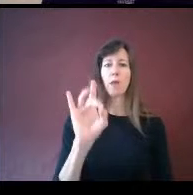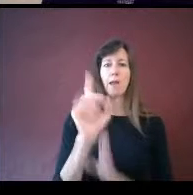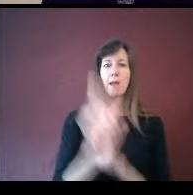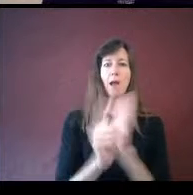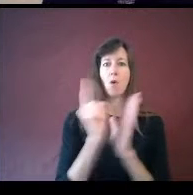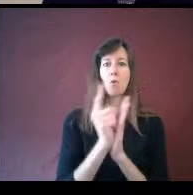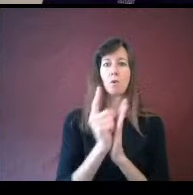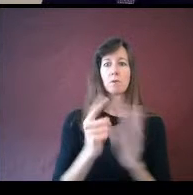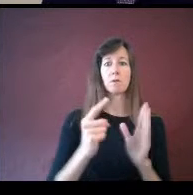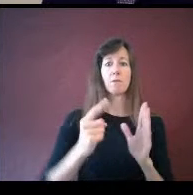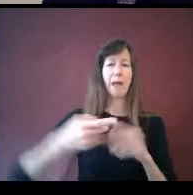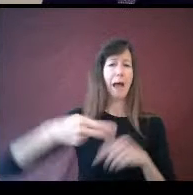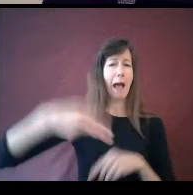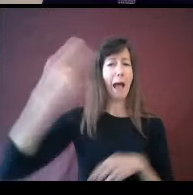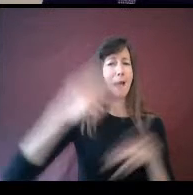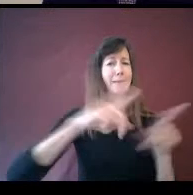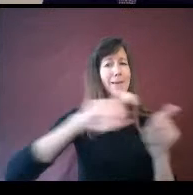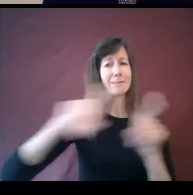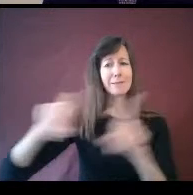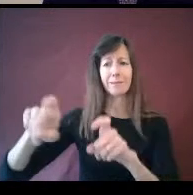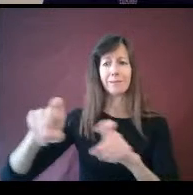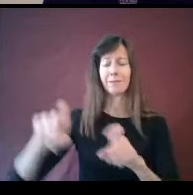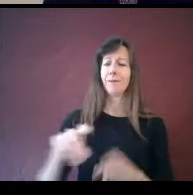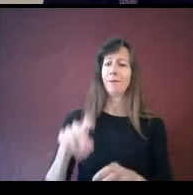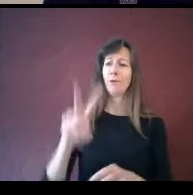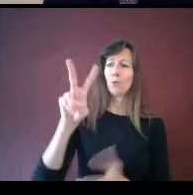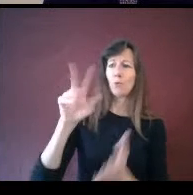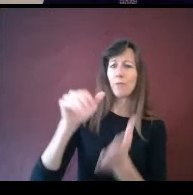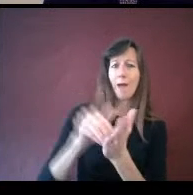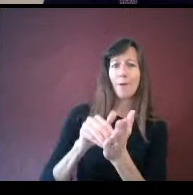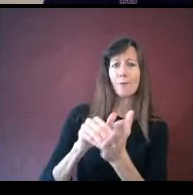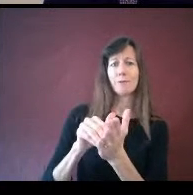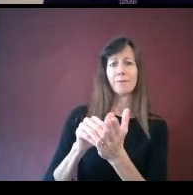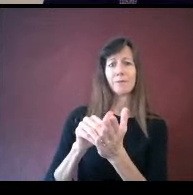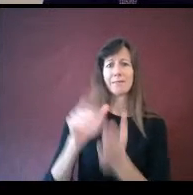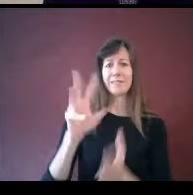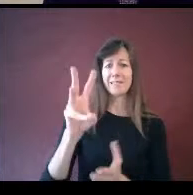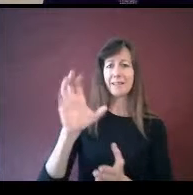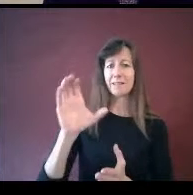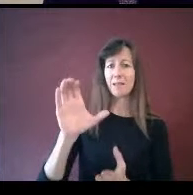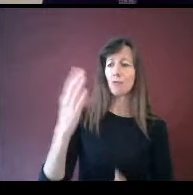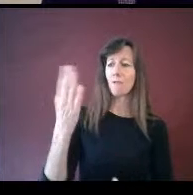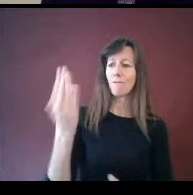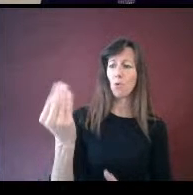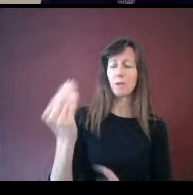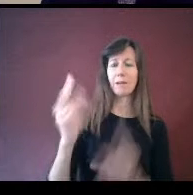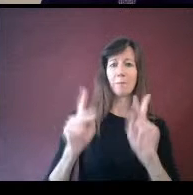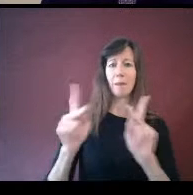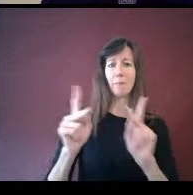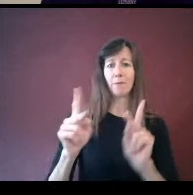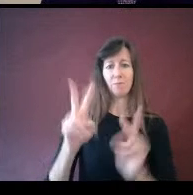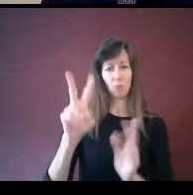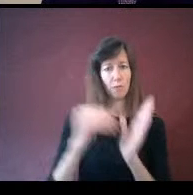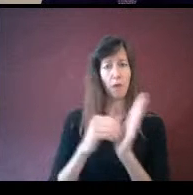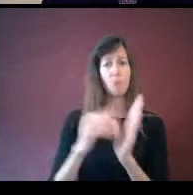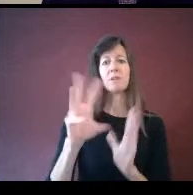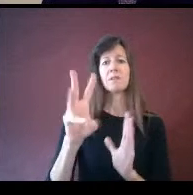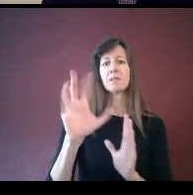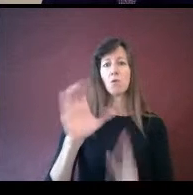We've tested 2,614 in just the last 48 hours, 2,614. And we have